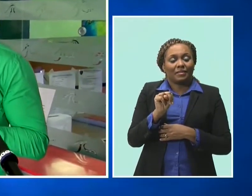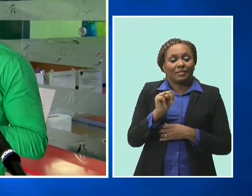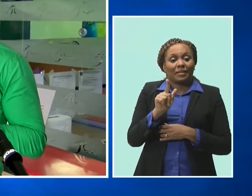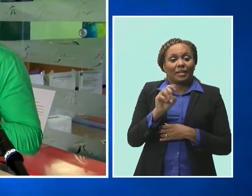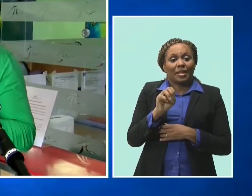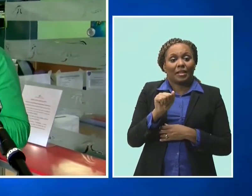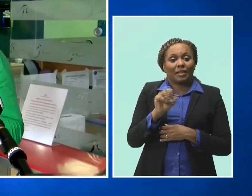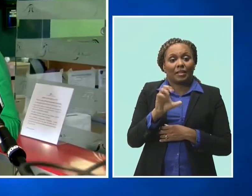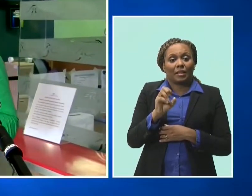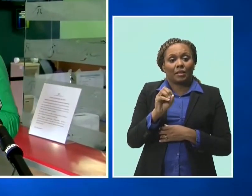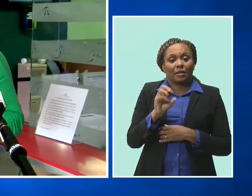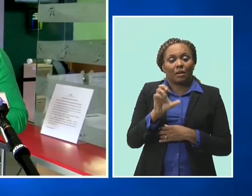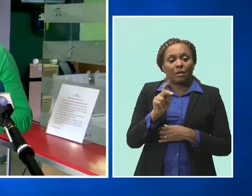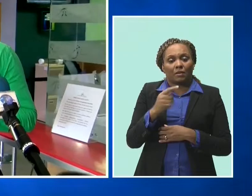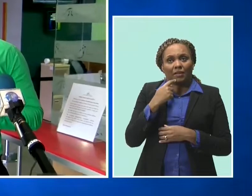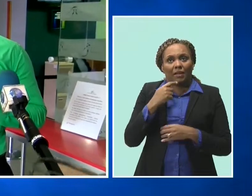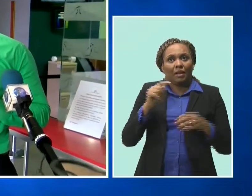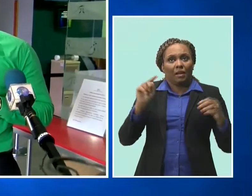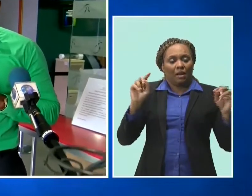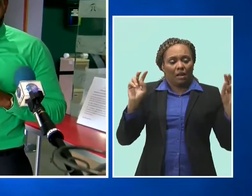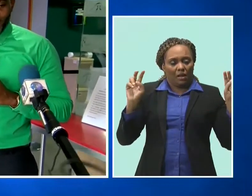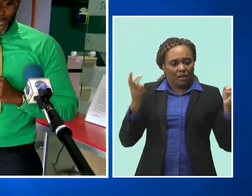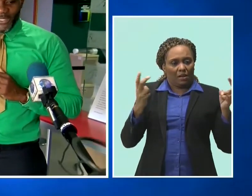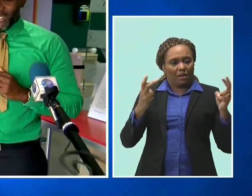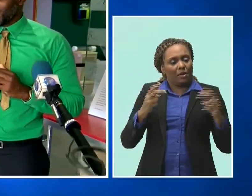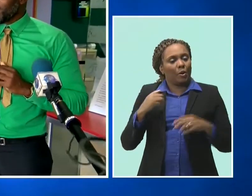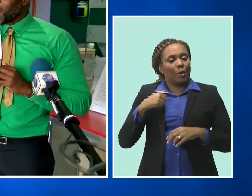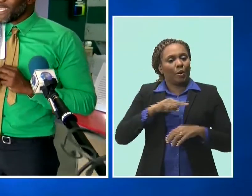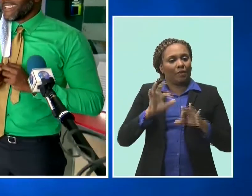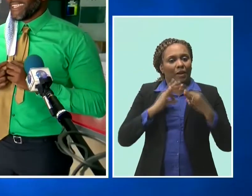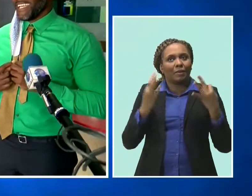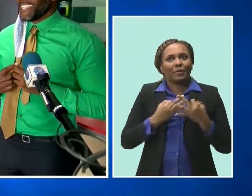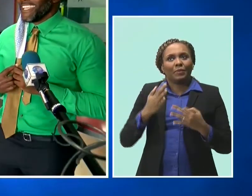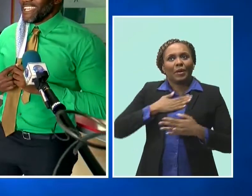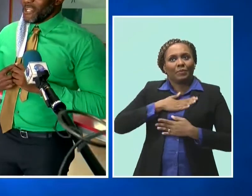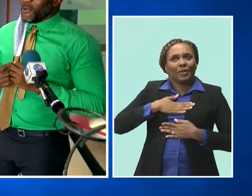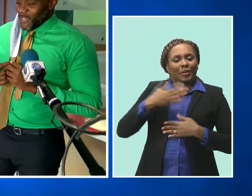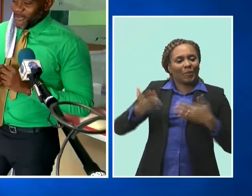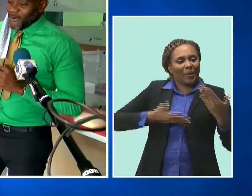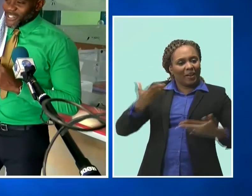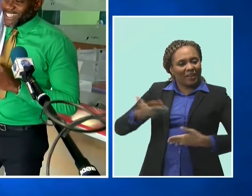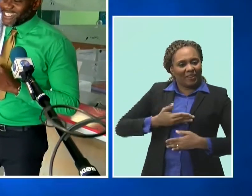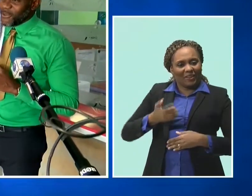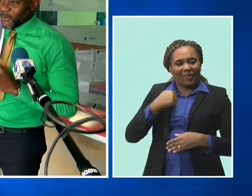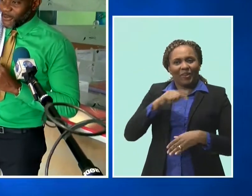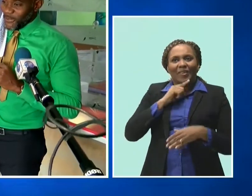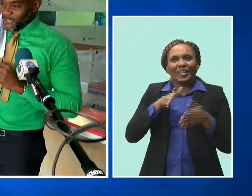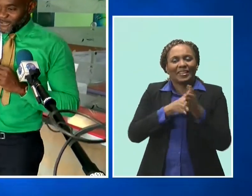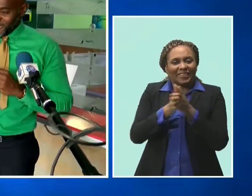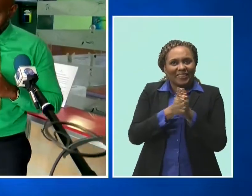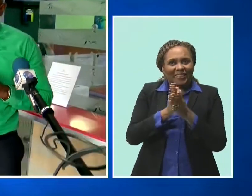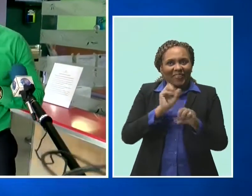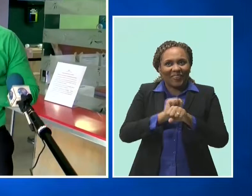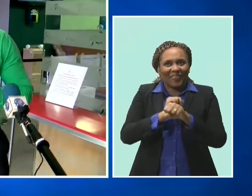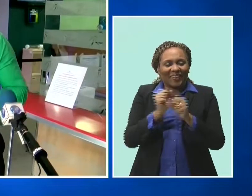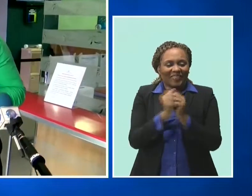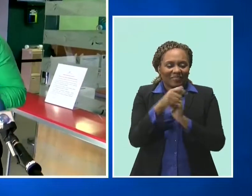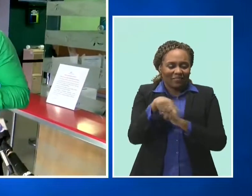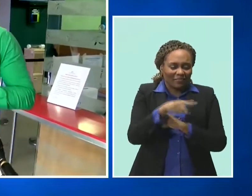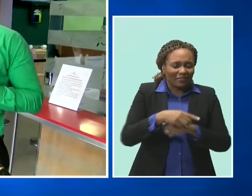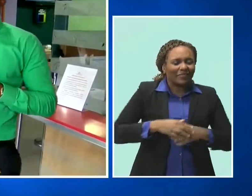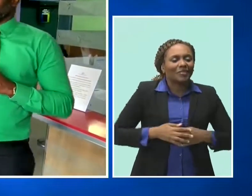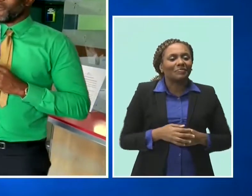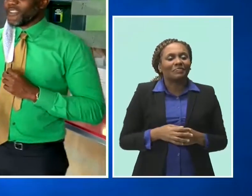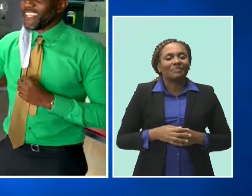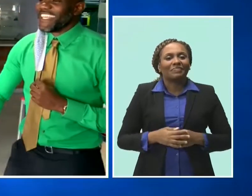all of that. It is now my absolute pleasure to welcome you to the CBC family, and we look forward to working with you. With those